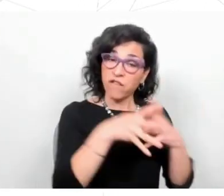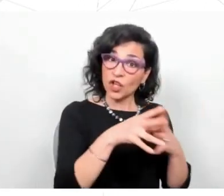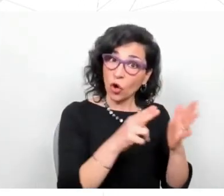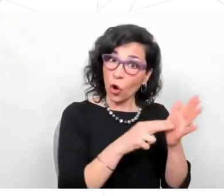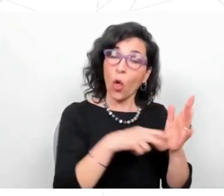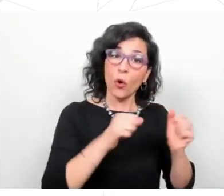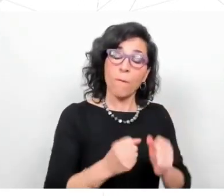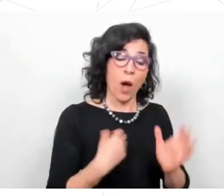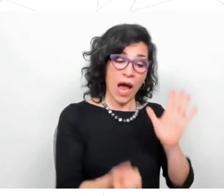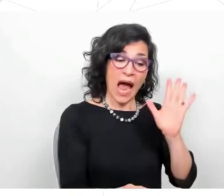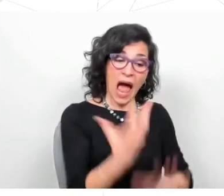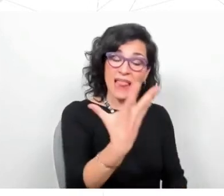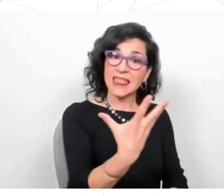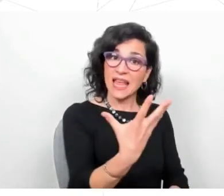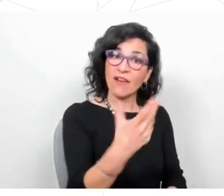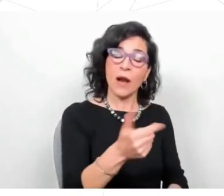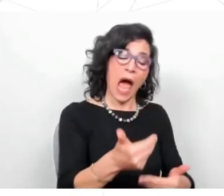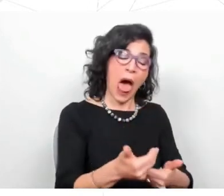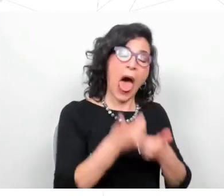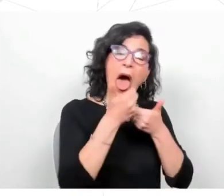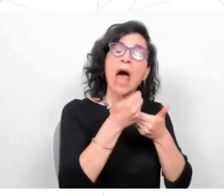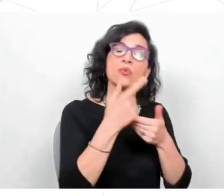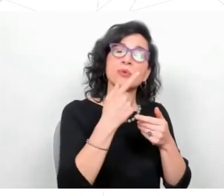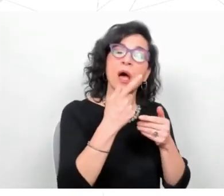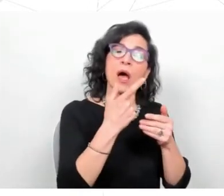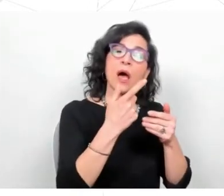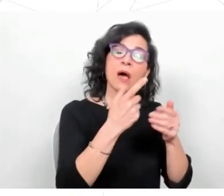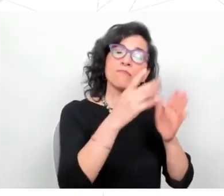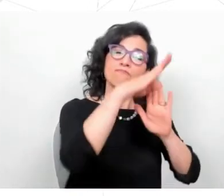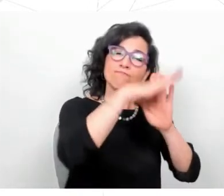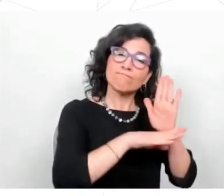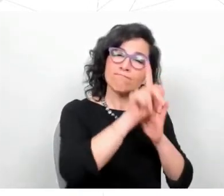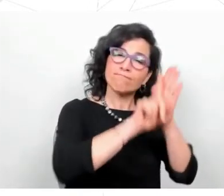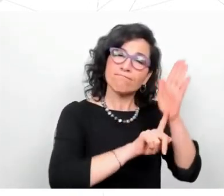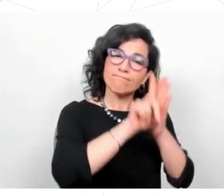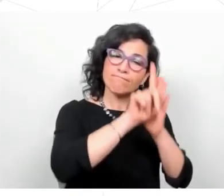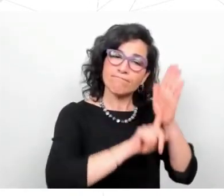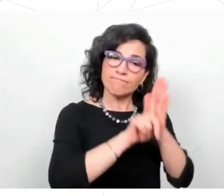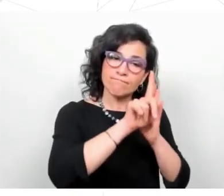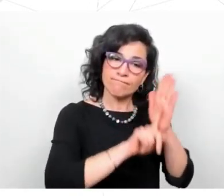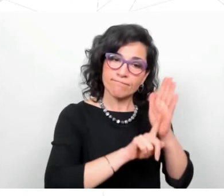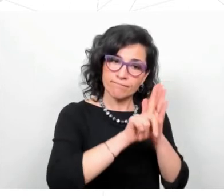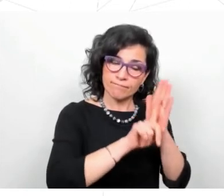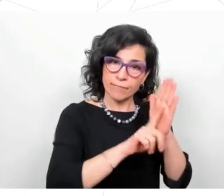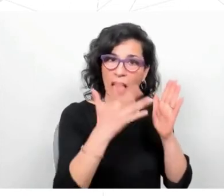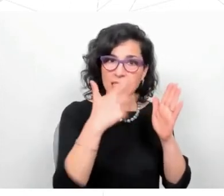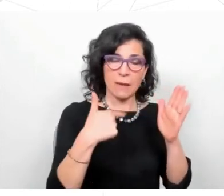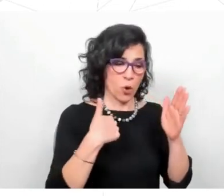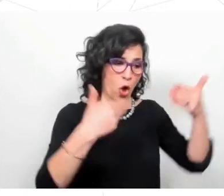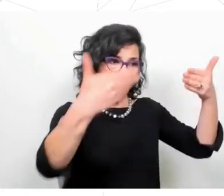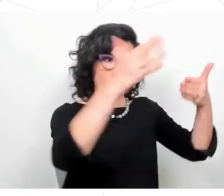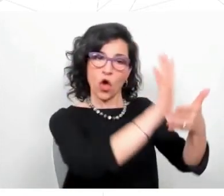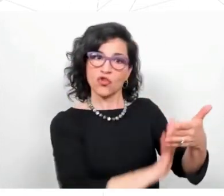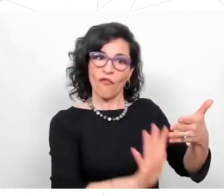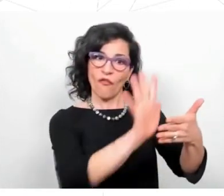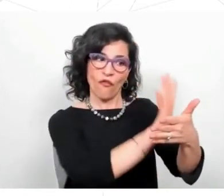filters, you can actually turn that on to help adjust what you see on the screen. So I've switched over here to